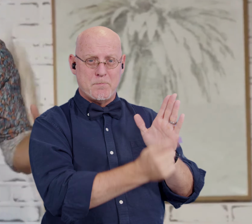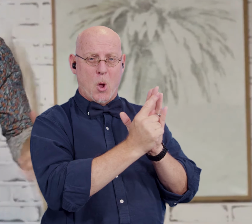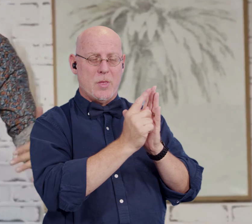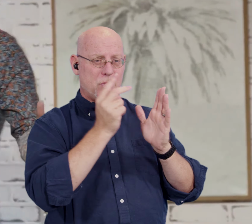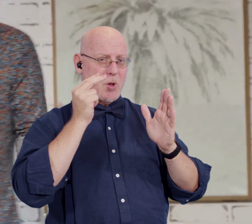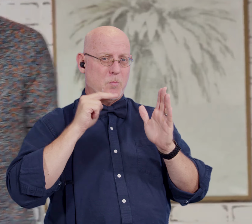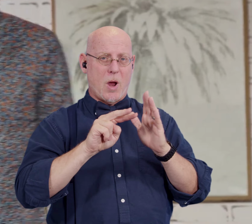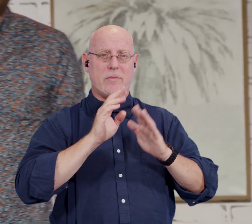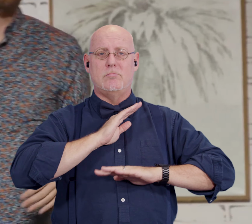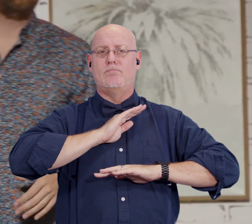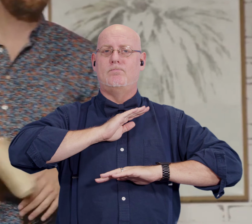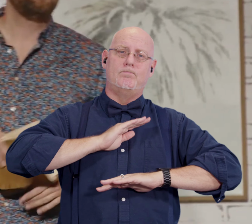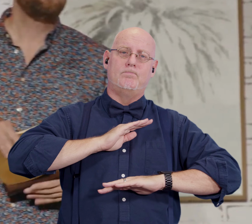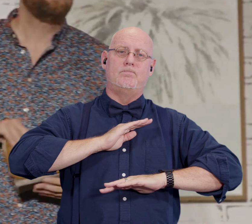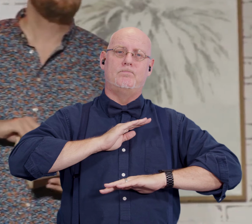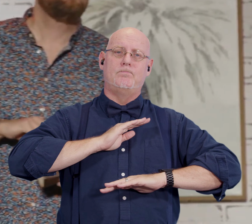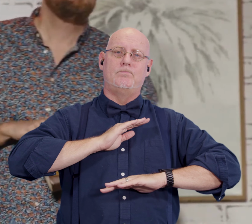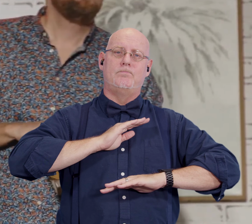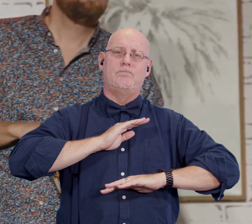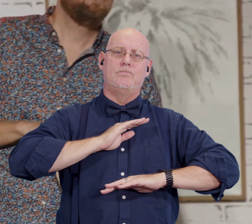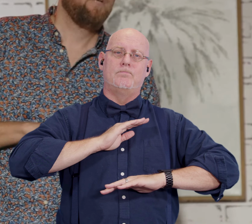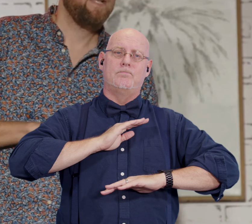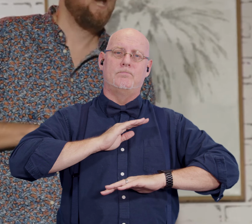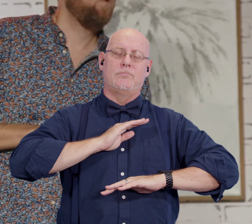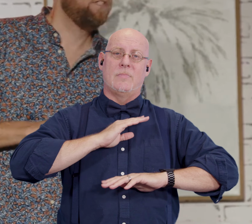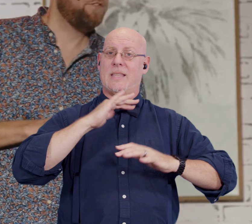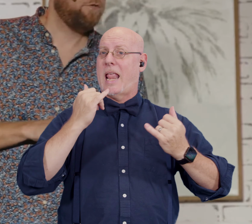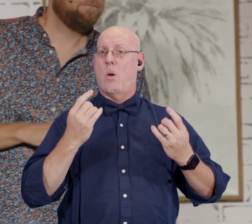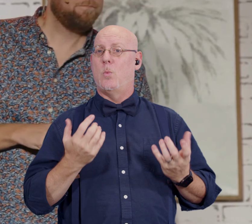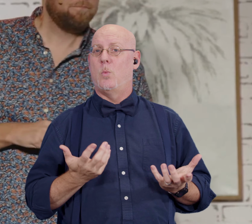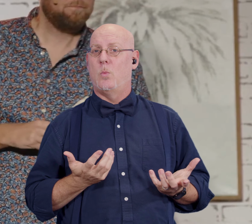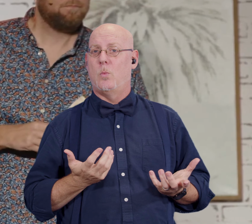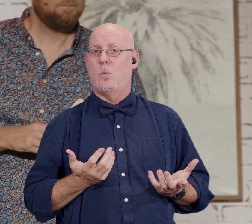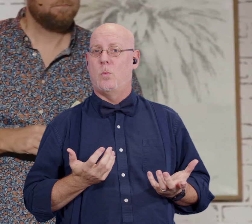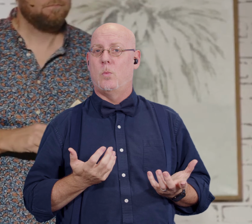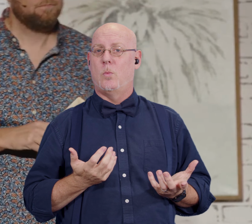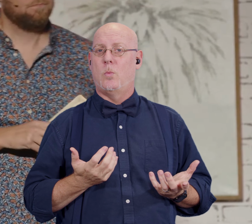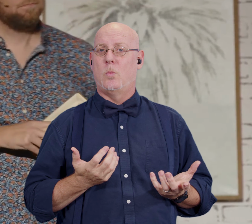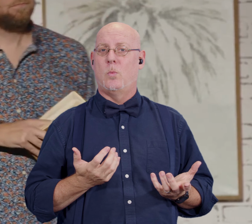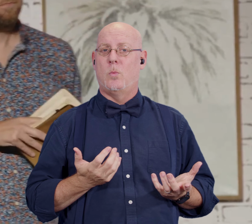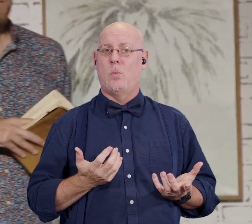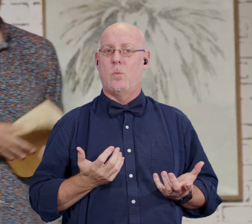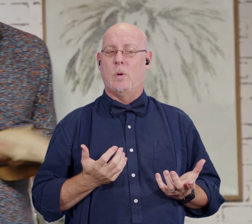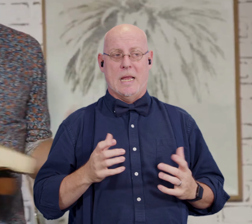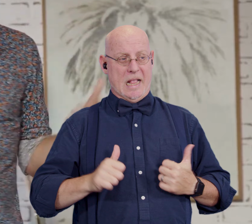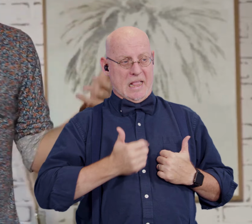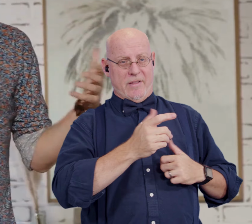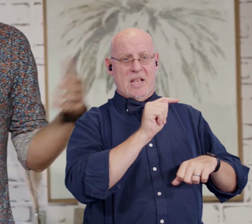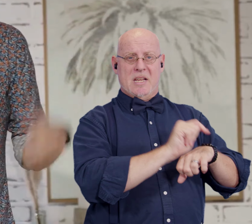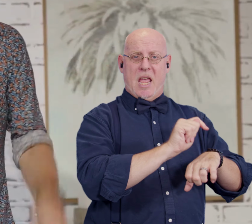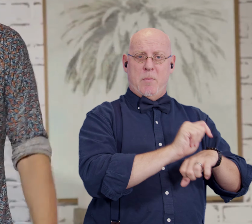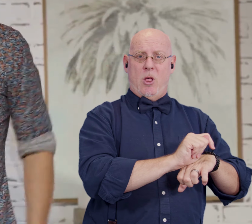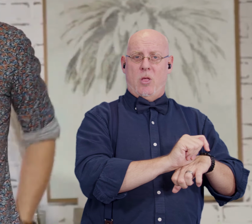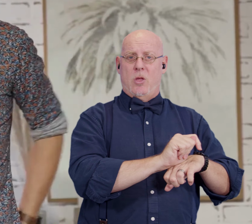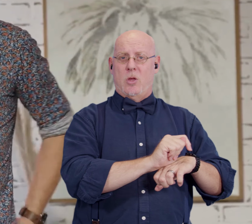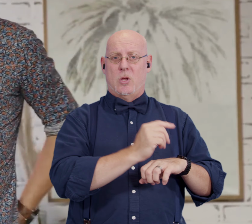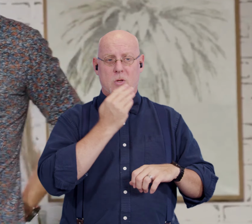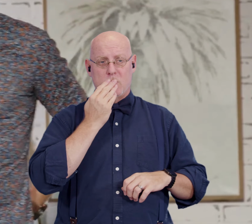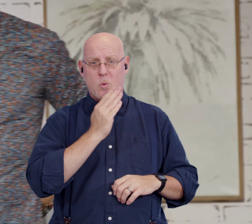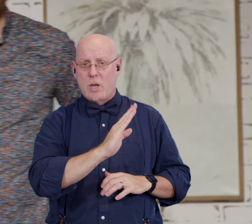moment, the prophecy is fulfilled. And now what does he do? Does he live there in the temple in